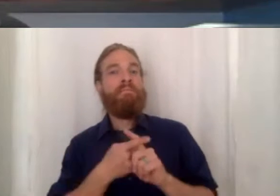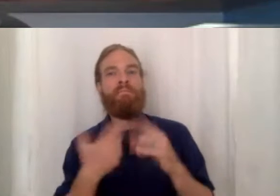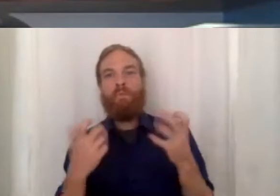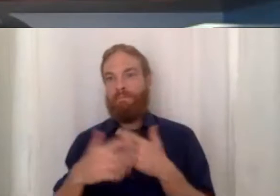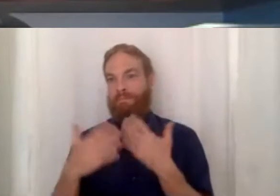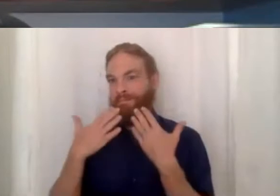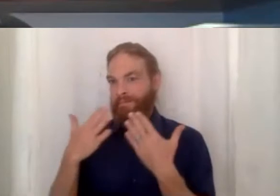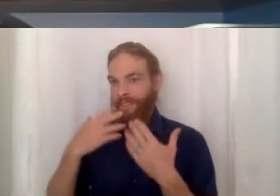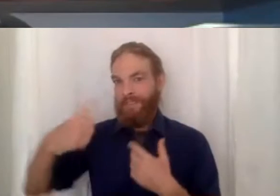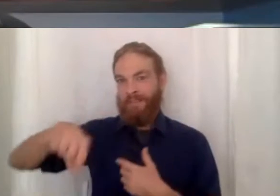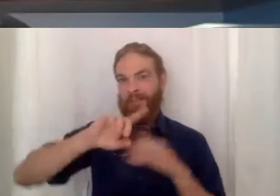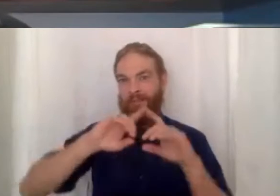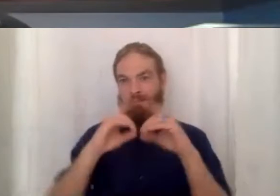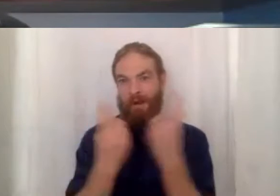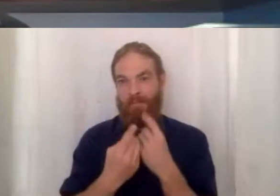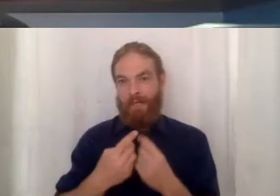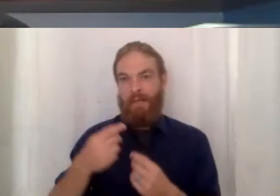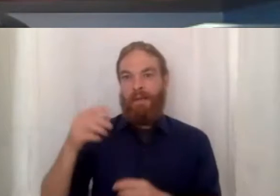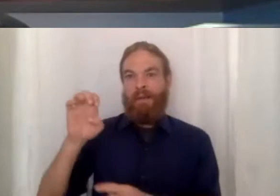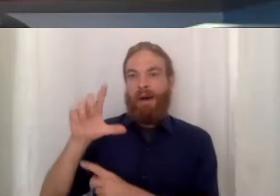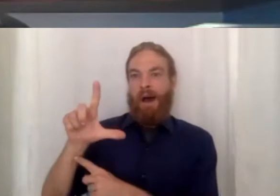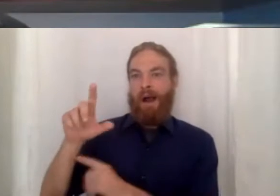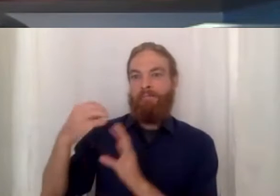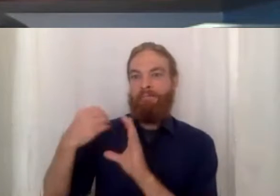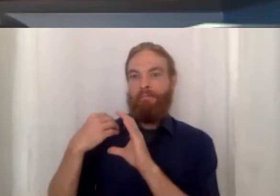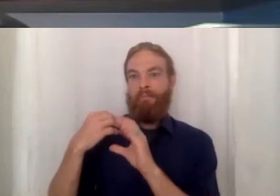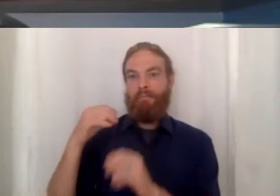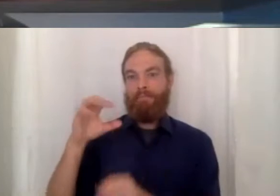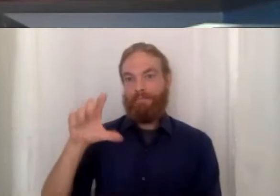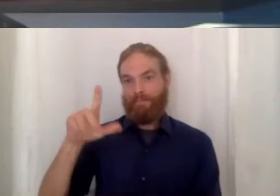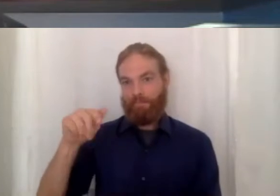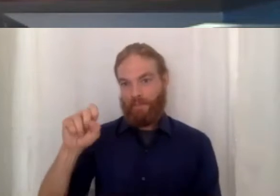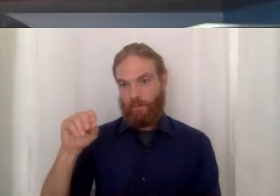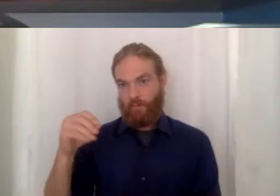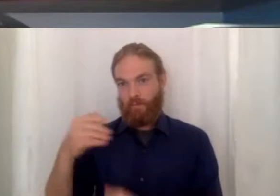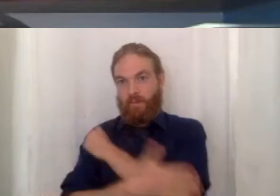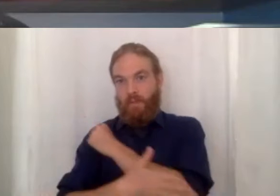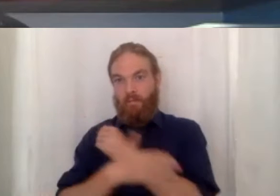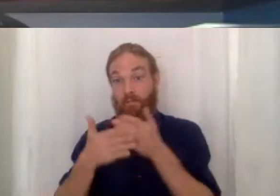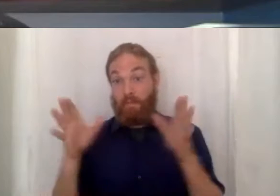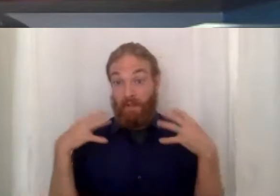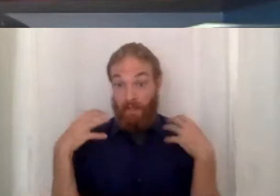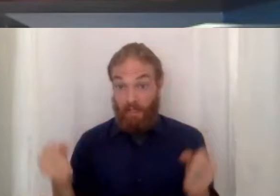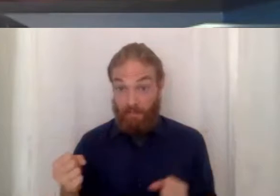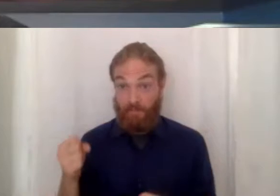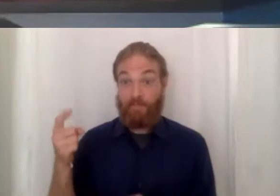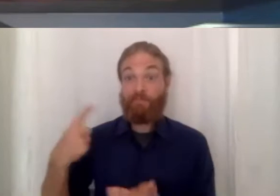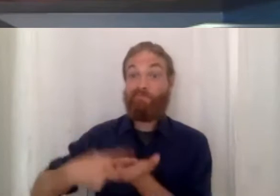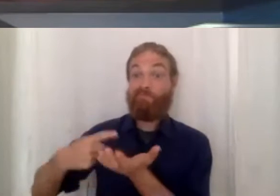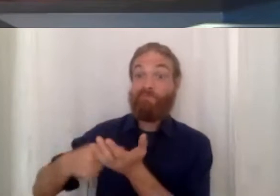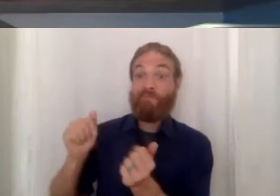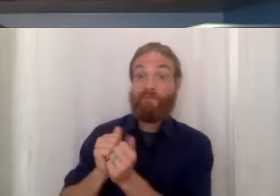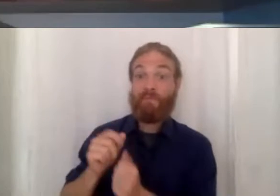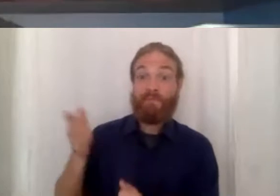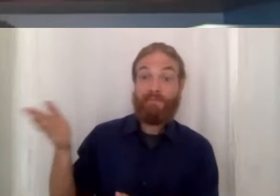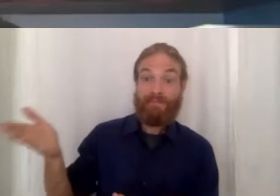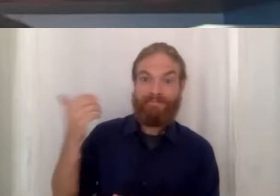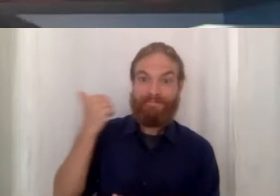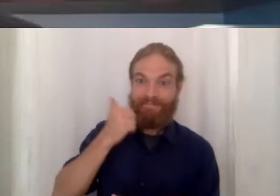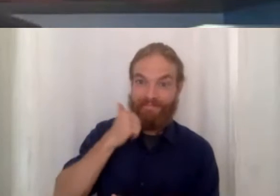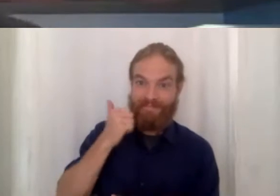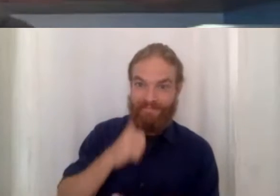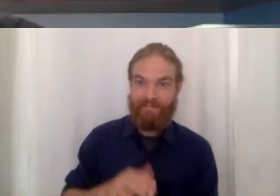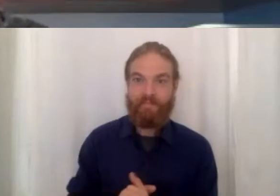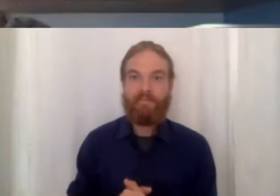Department. Someone in our department, in our school, talks to them every day. They probably get sick of getting calls from our districts,